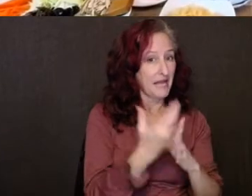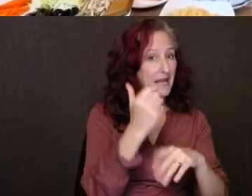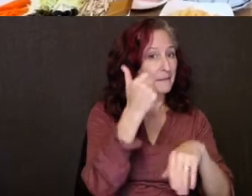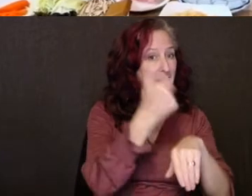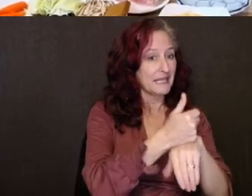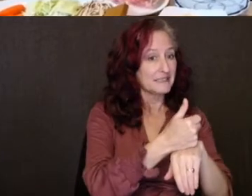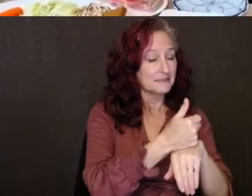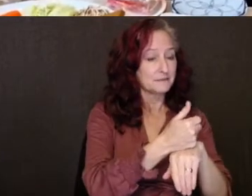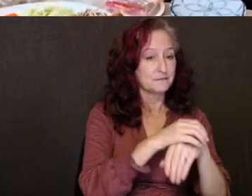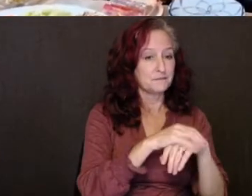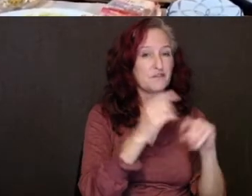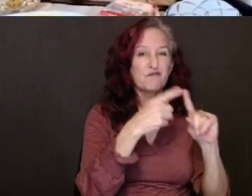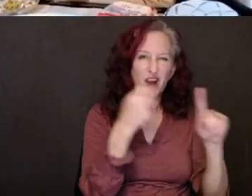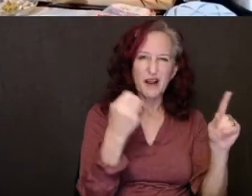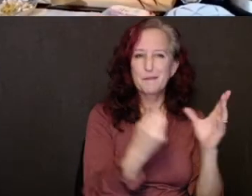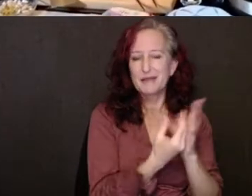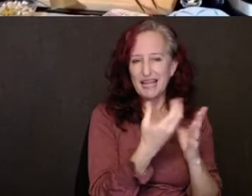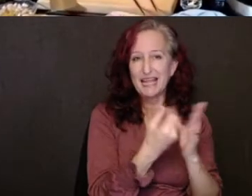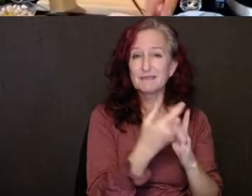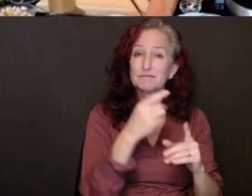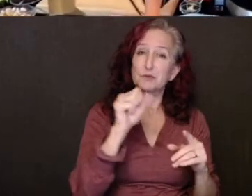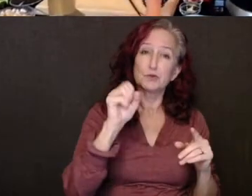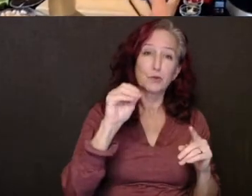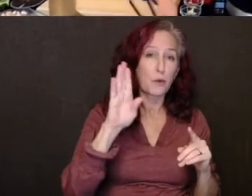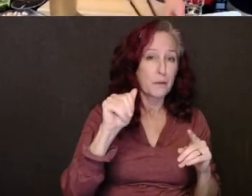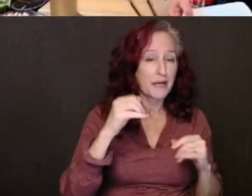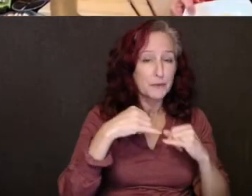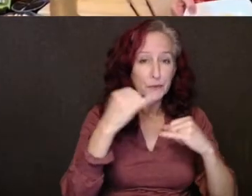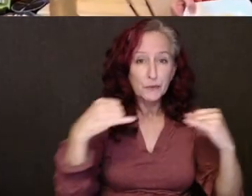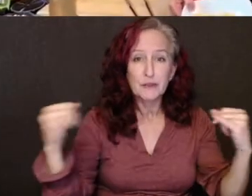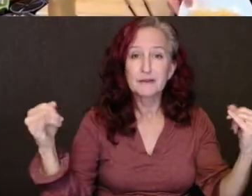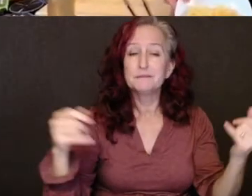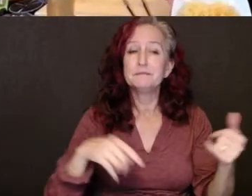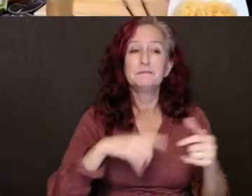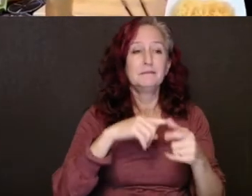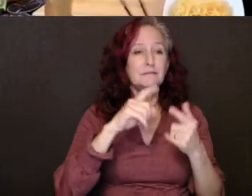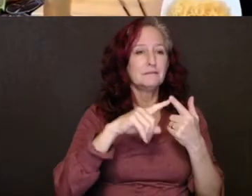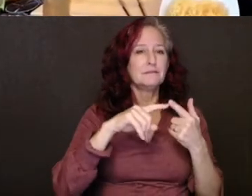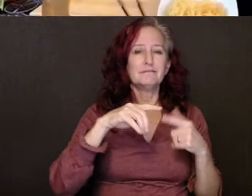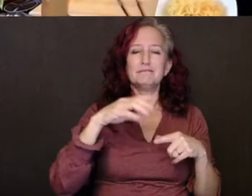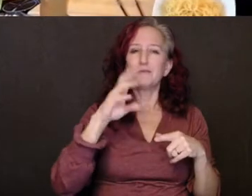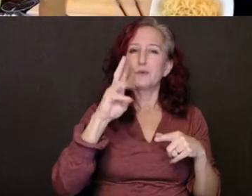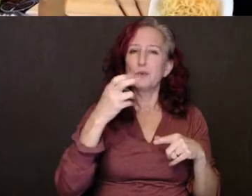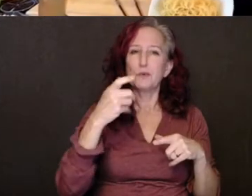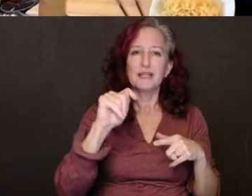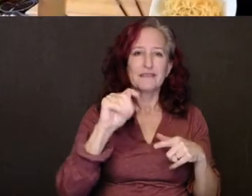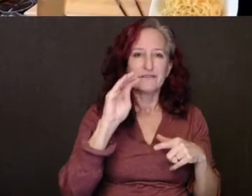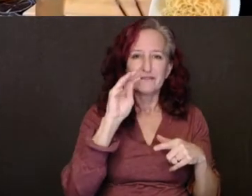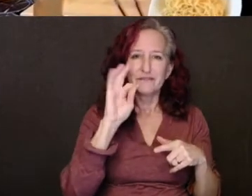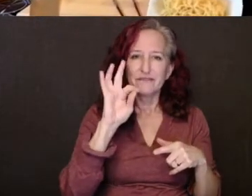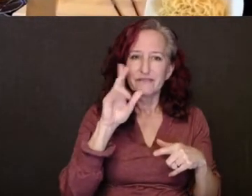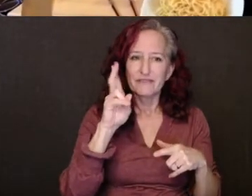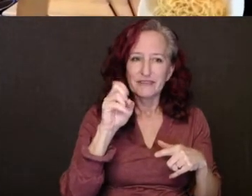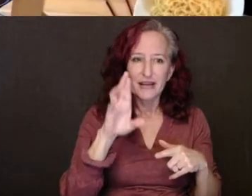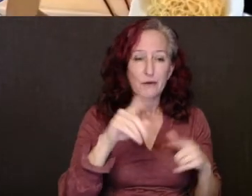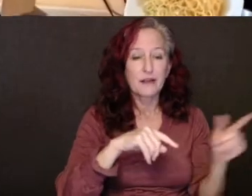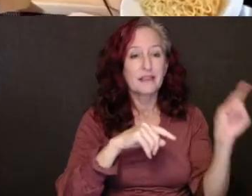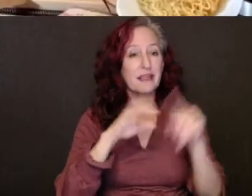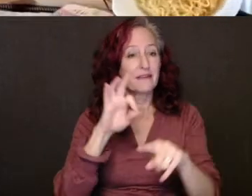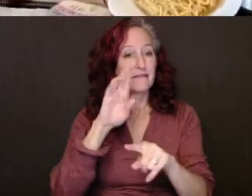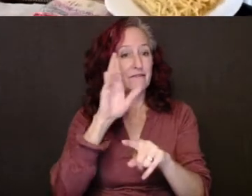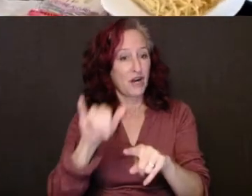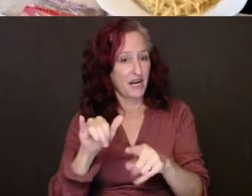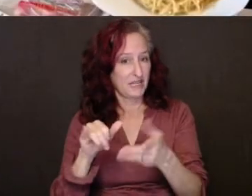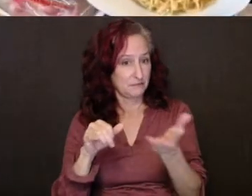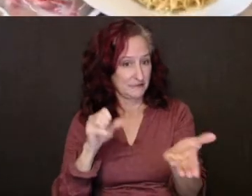induction burner. Now, I pan fry this, look at that. From here, you can tell this. From this boiled